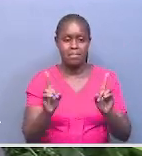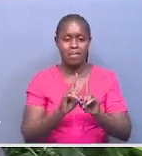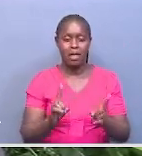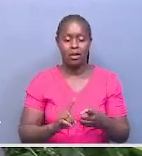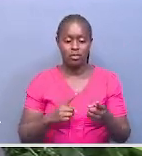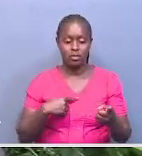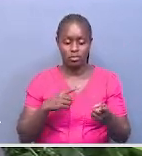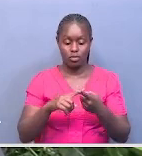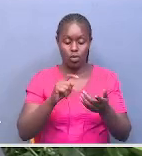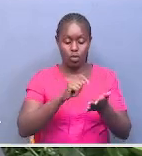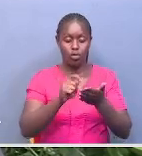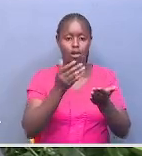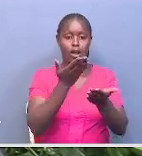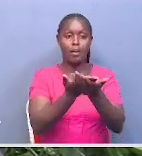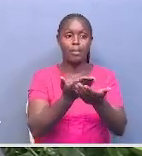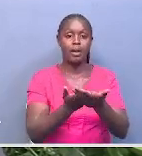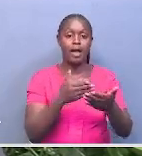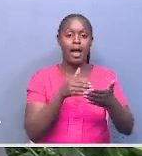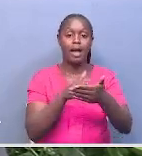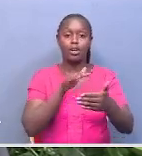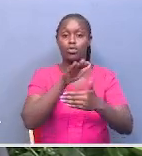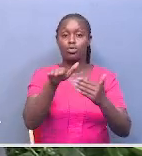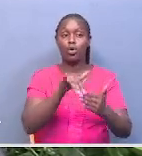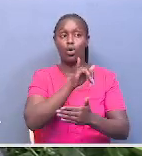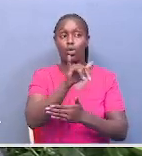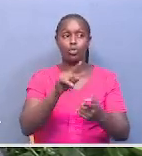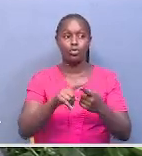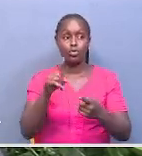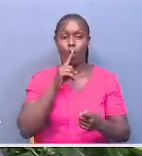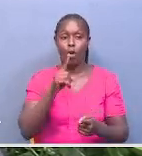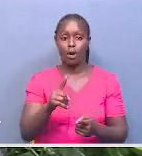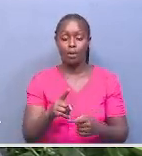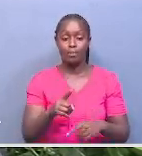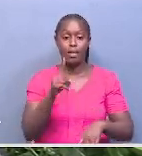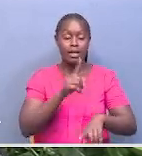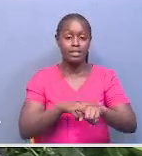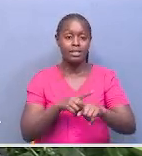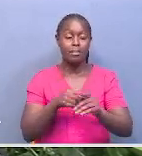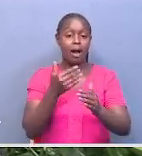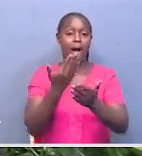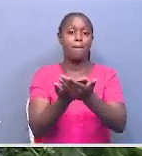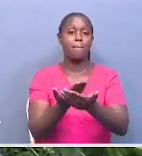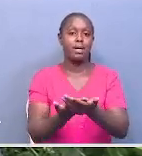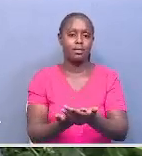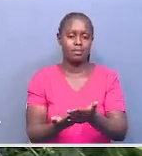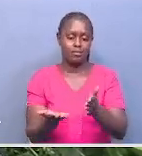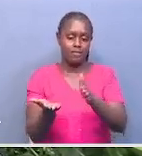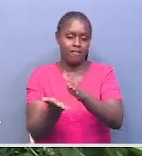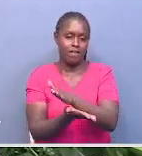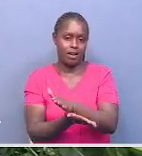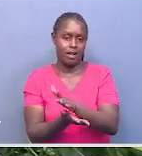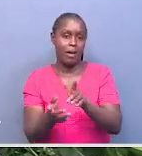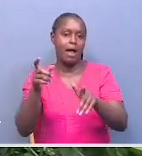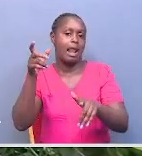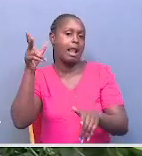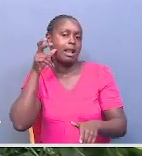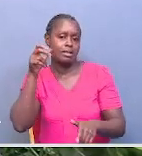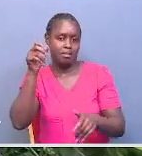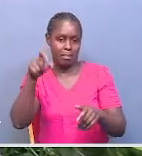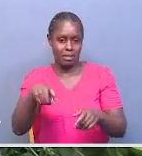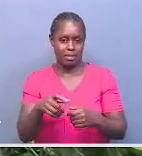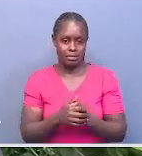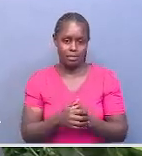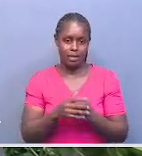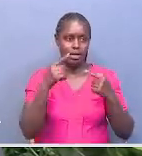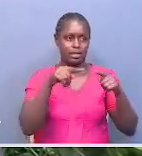appeal against those orders. And you know, when an appeal is filed, it has to be listened to. All she has been doing